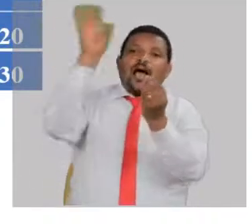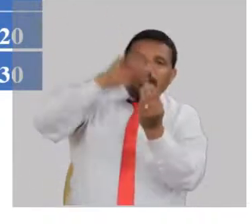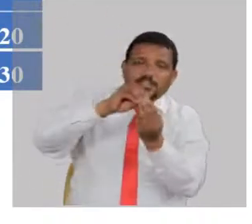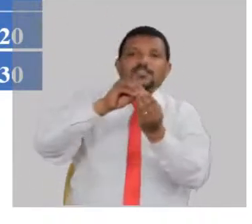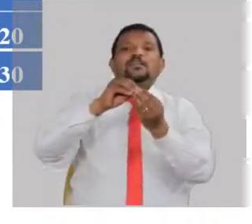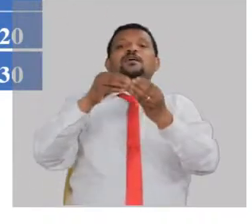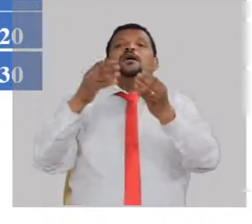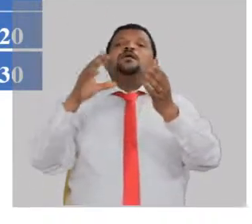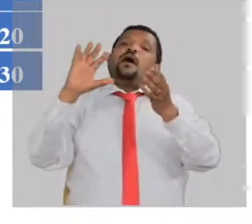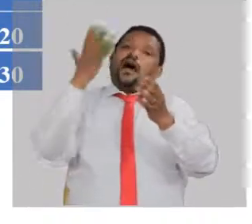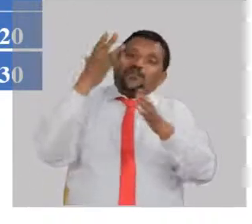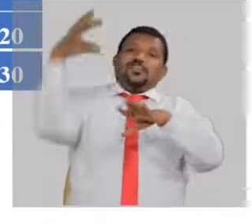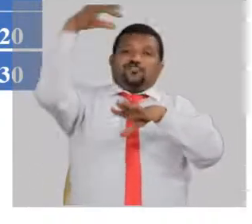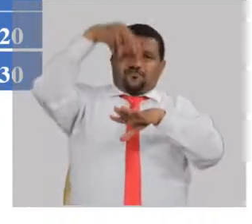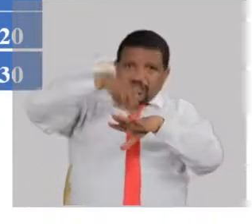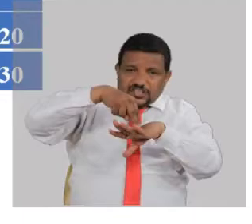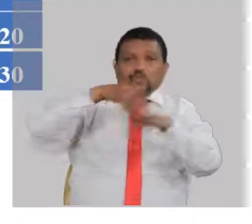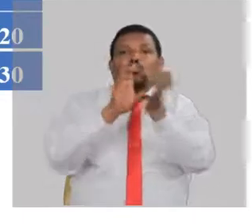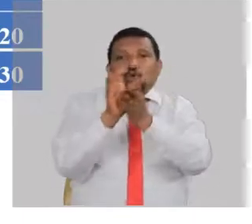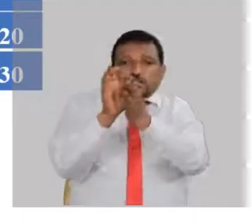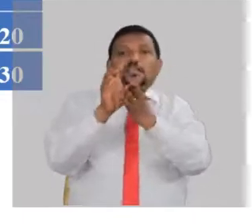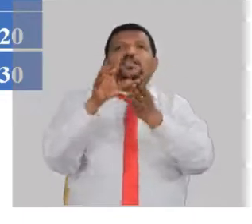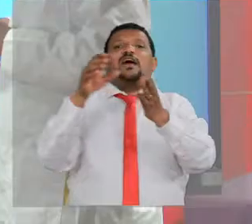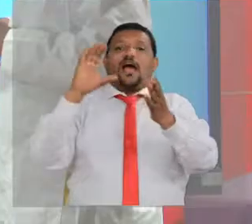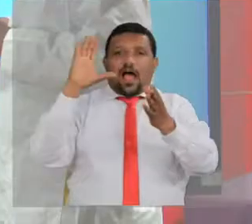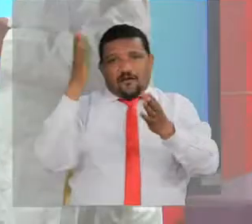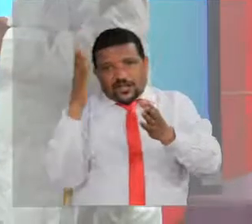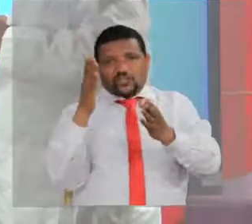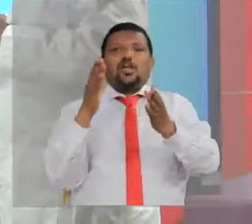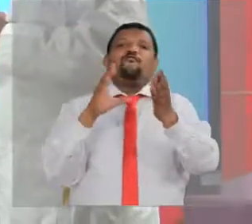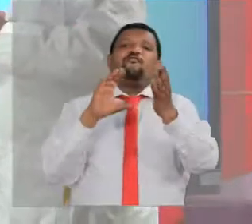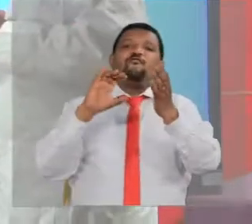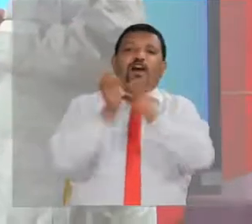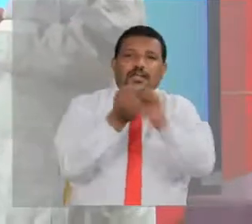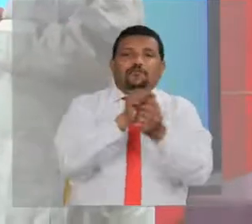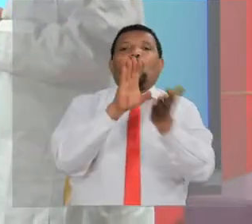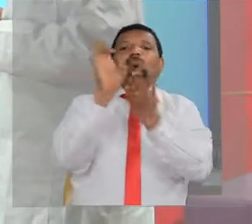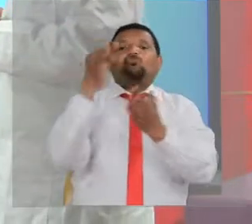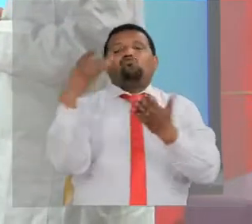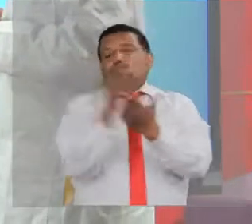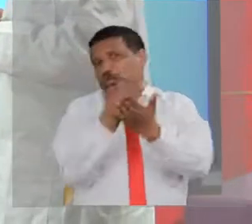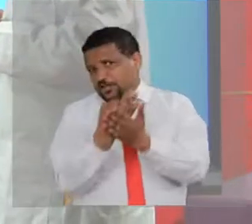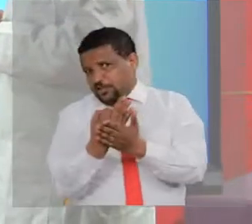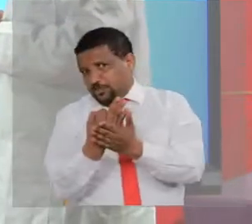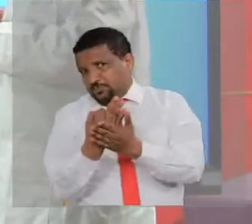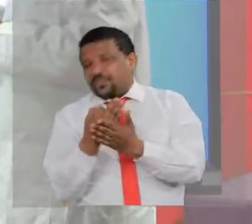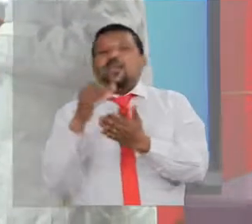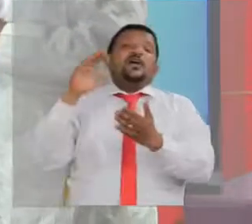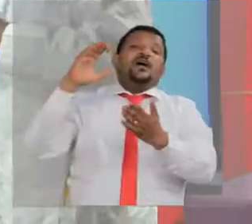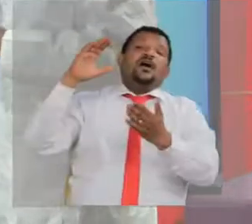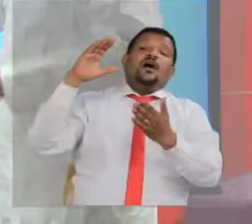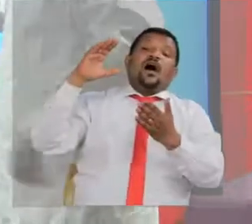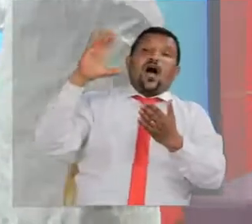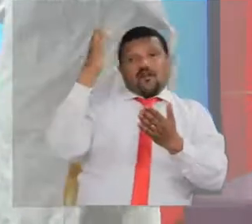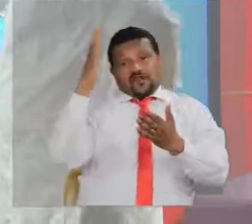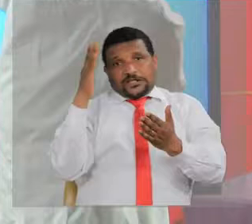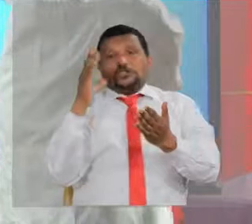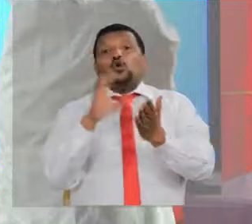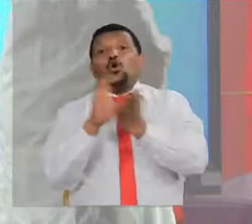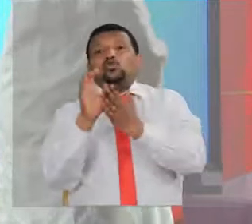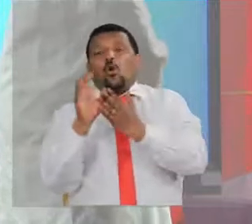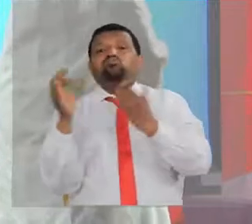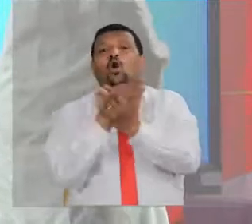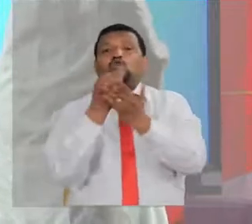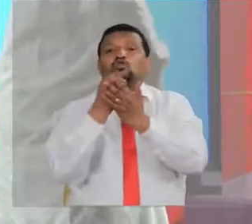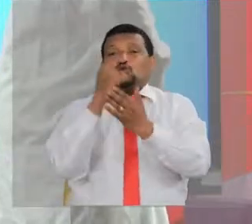average fixed cost and the average variable cost of production. The average cost of producing 1 unit of a